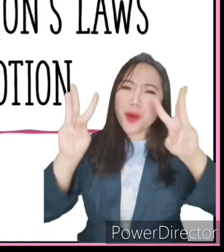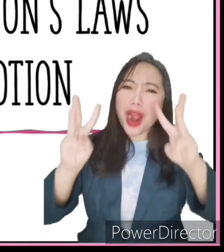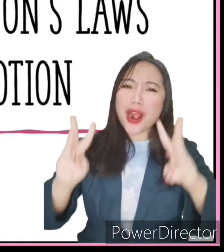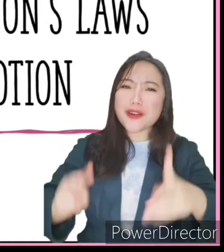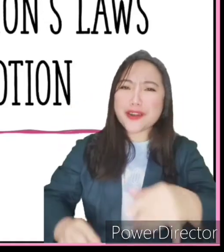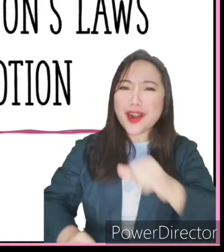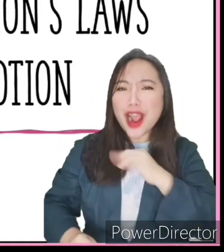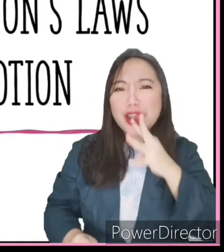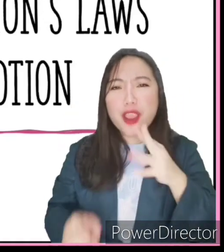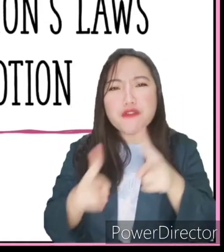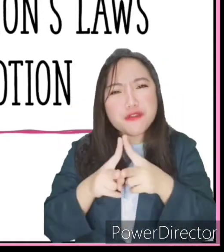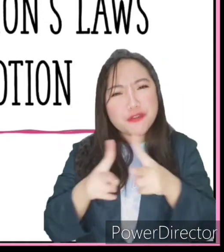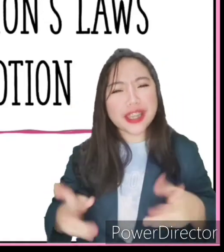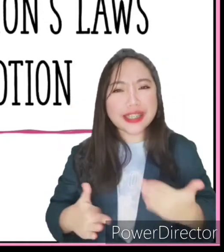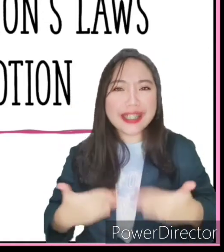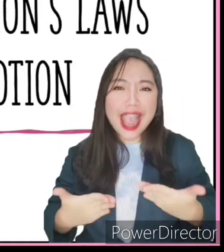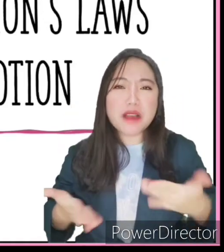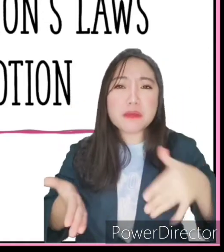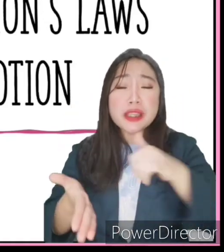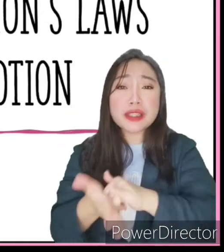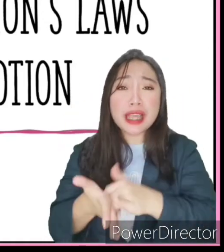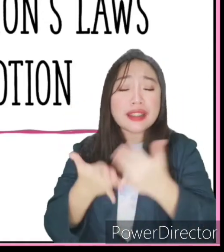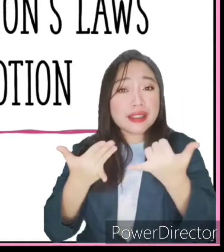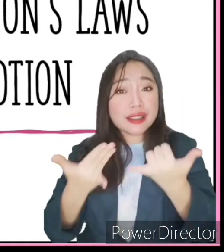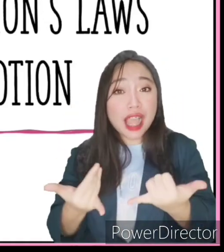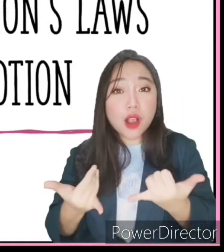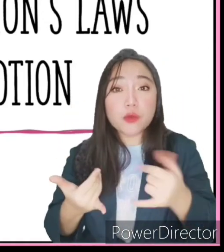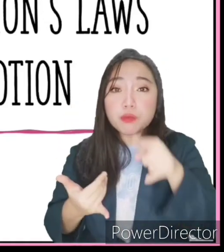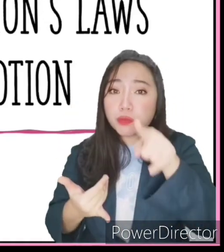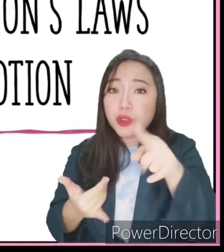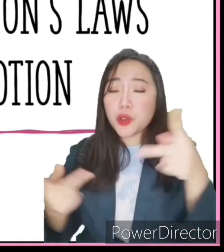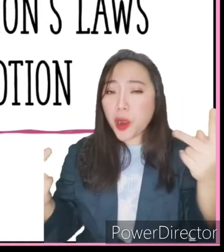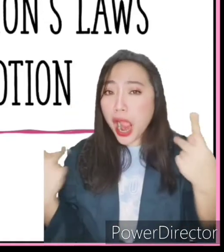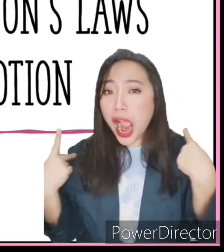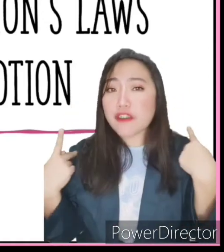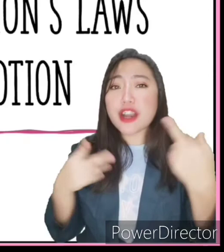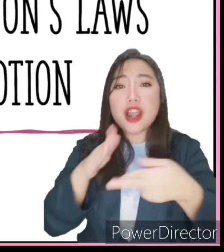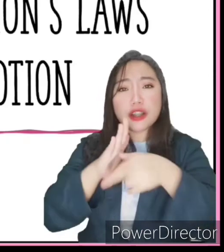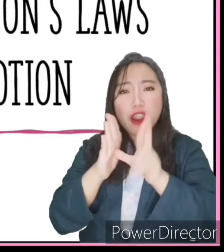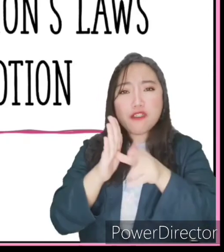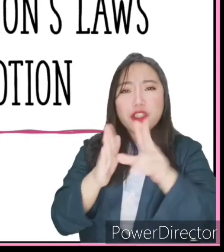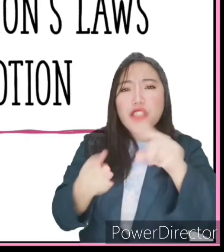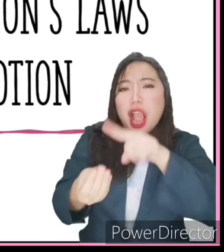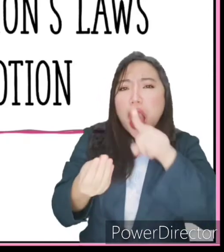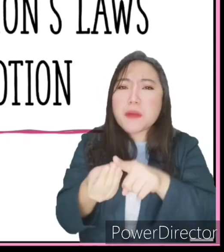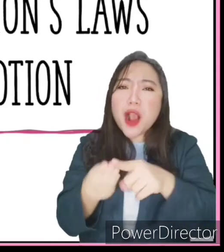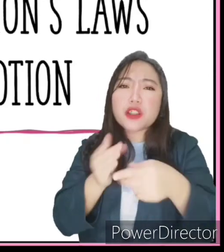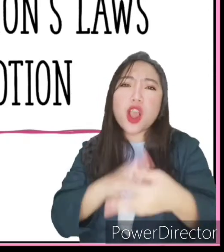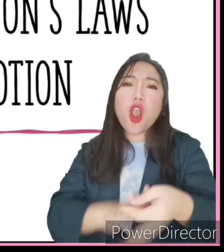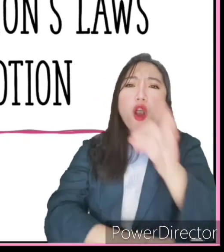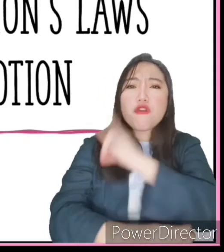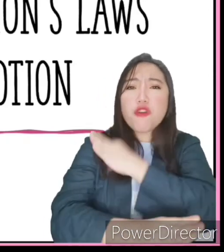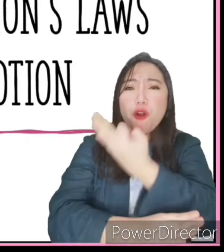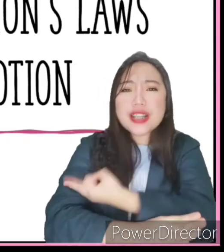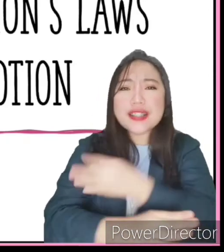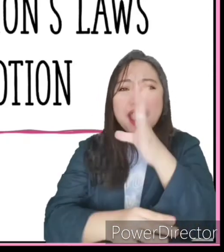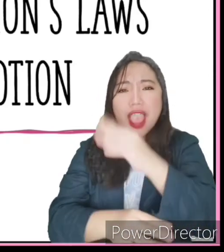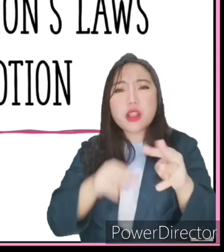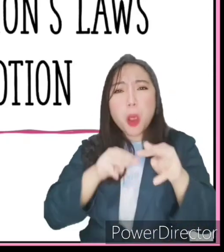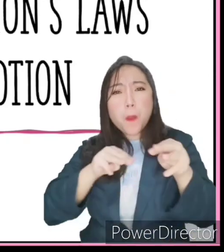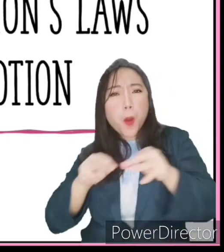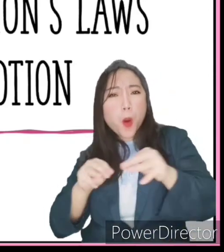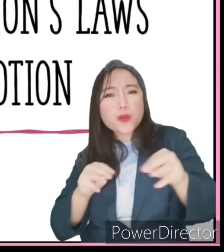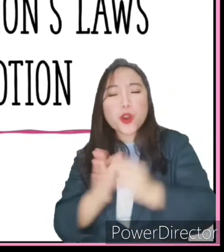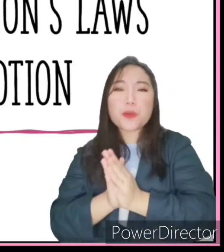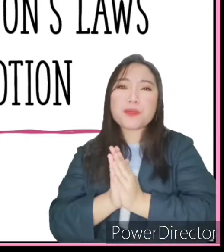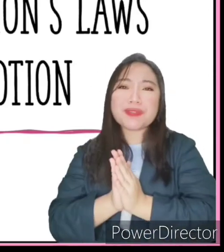I am very happy that now you have reviewed about the force and